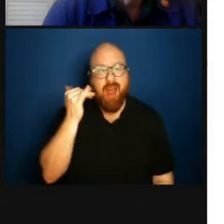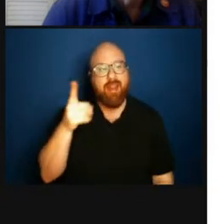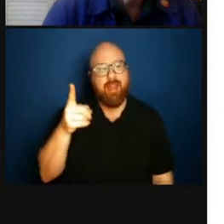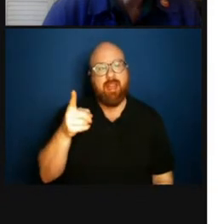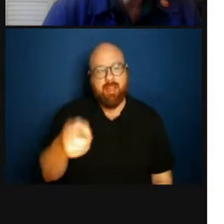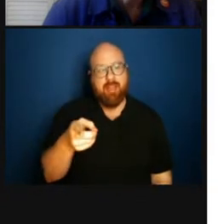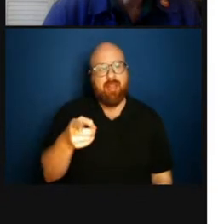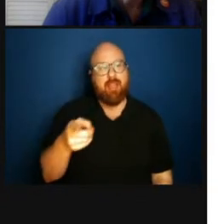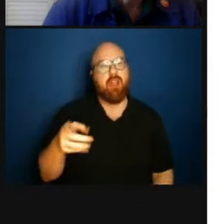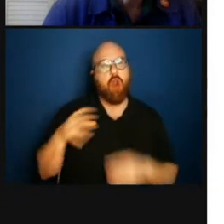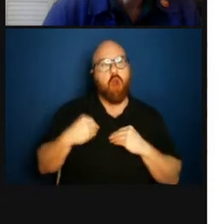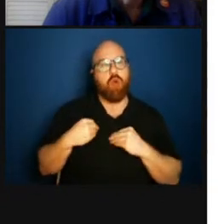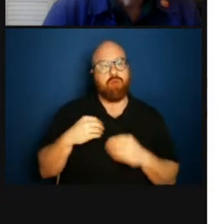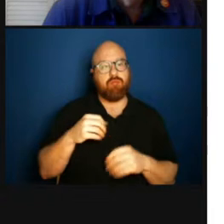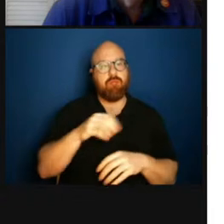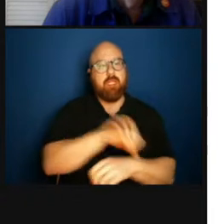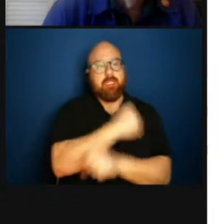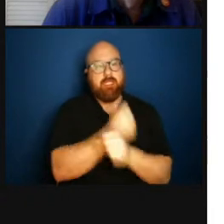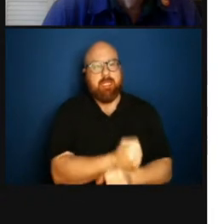Next.